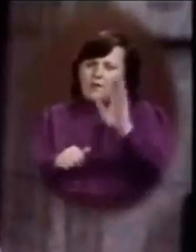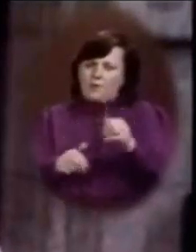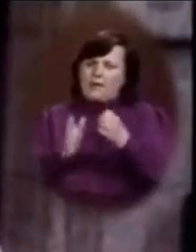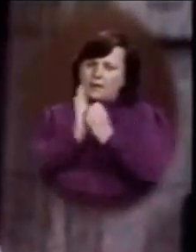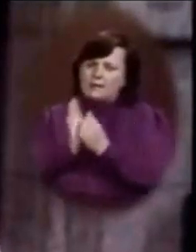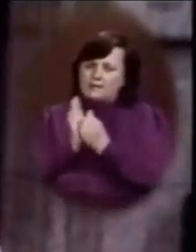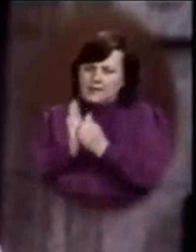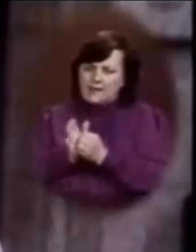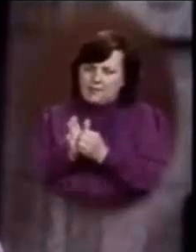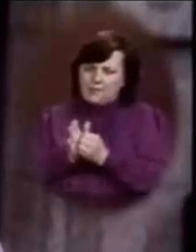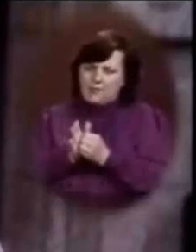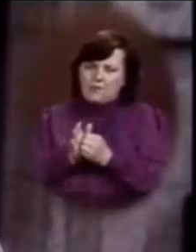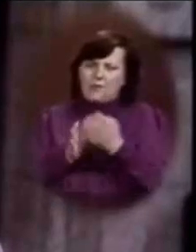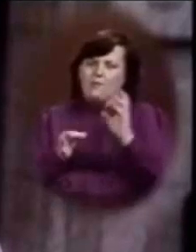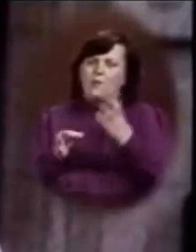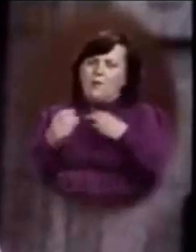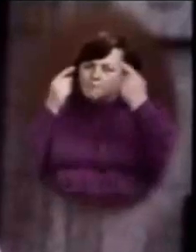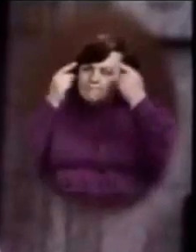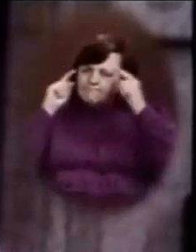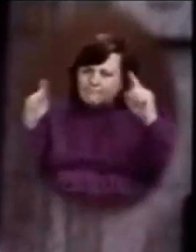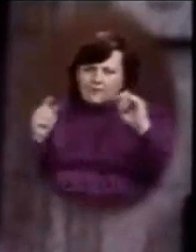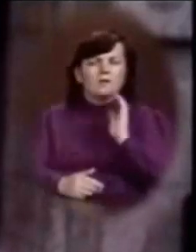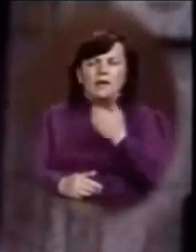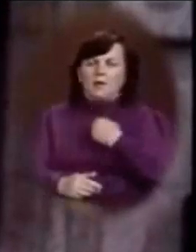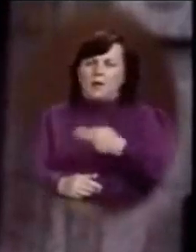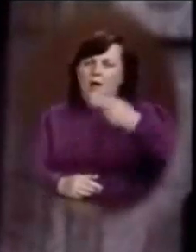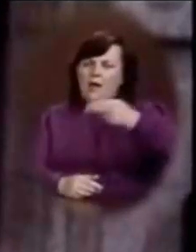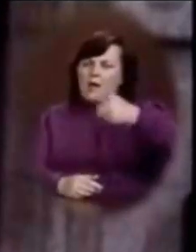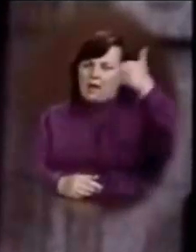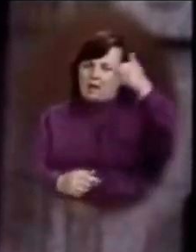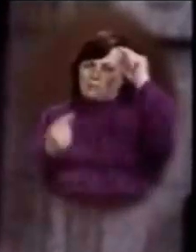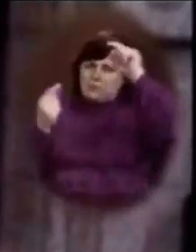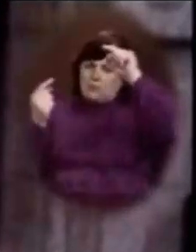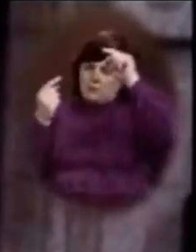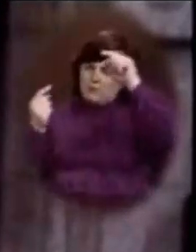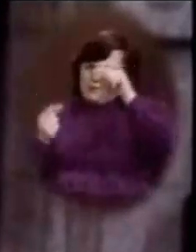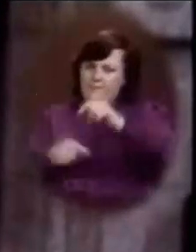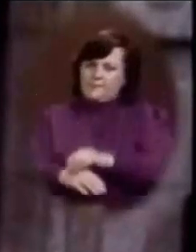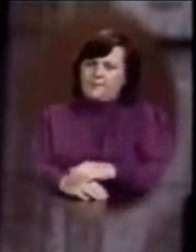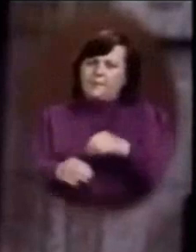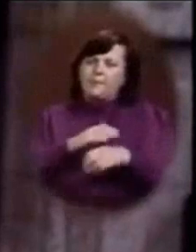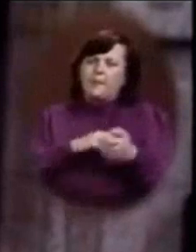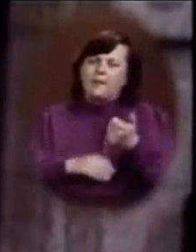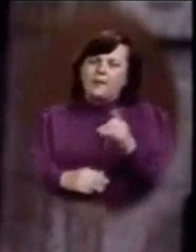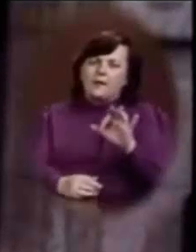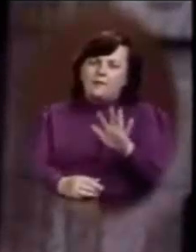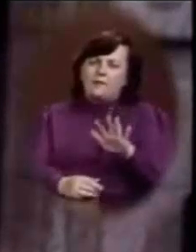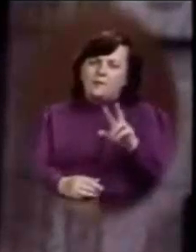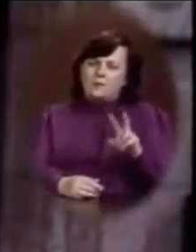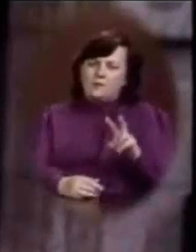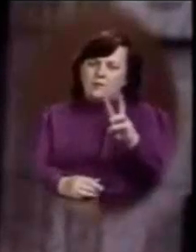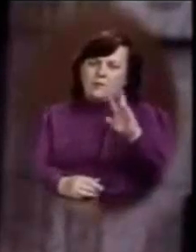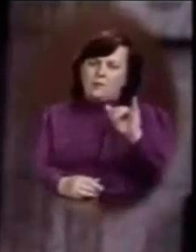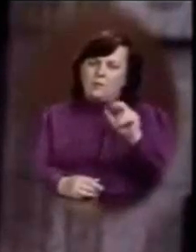triumph is our highest ambition. In taking his leave of you in 1952,